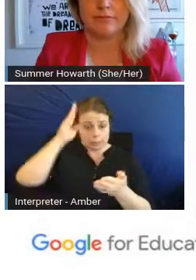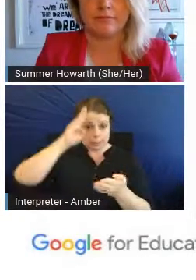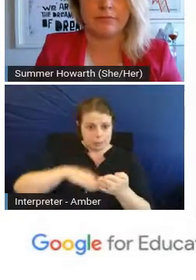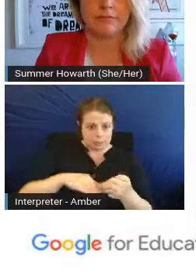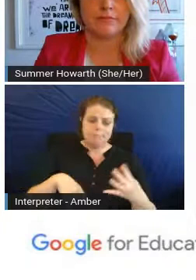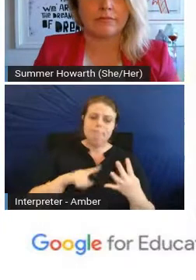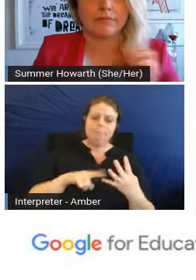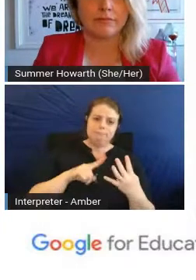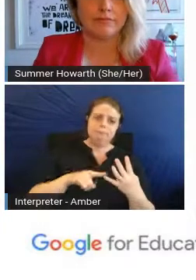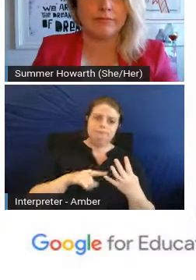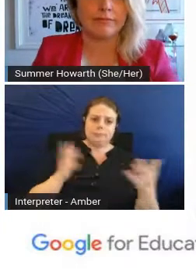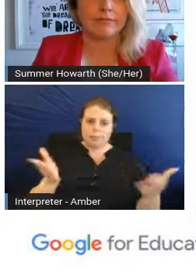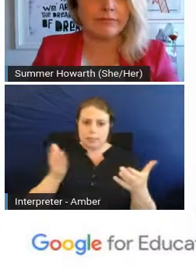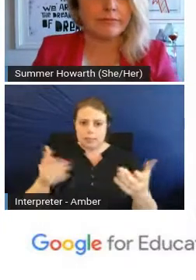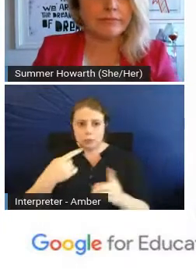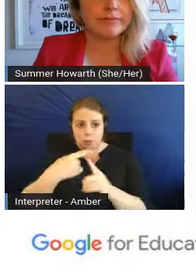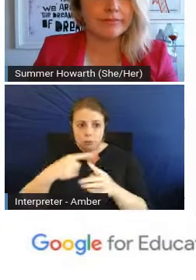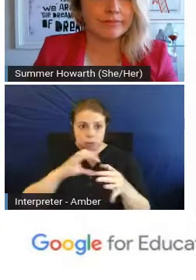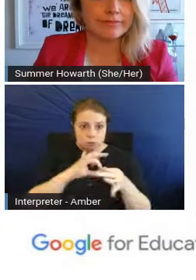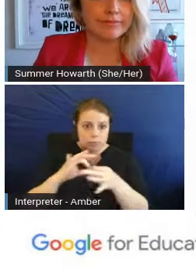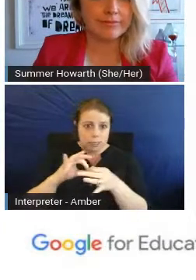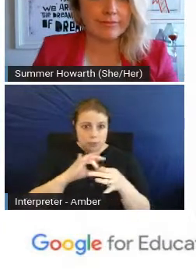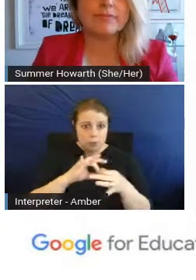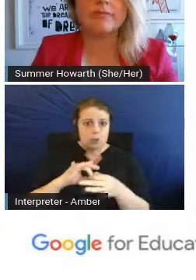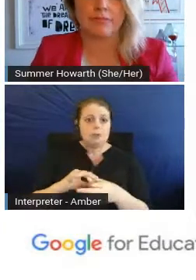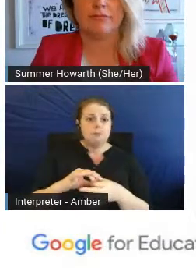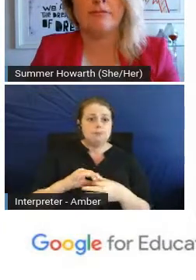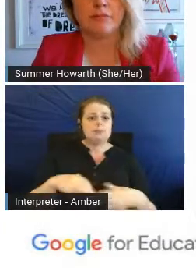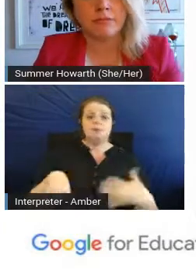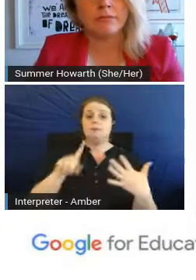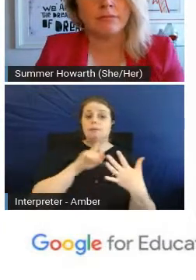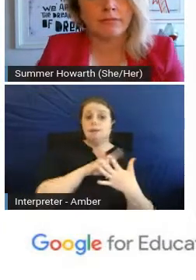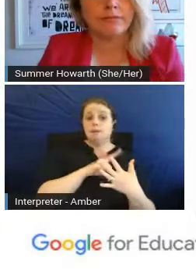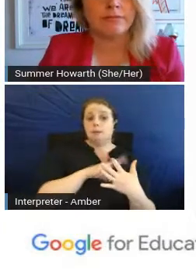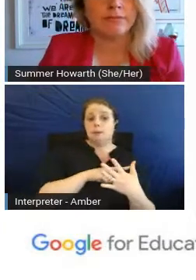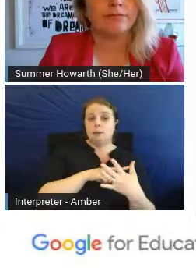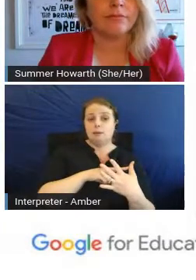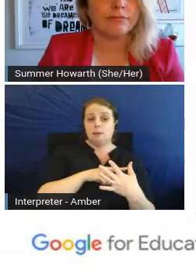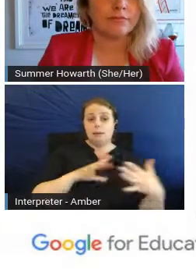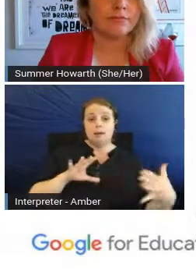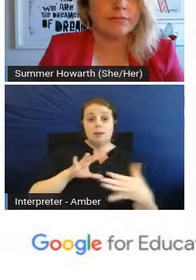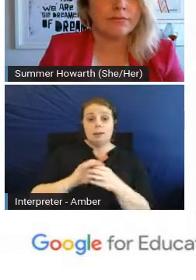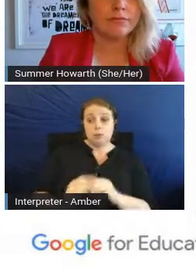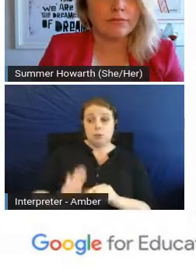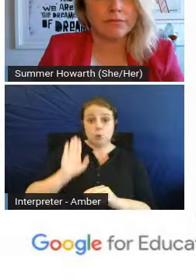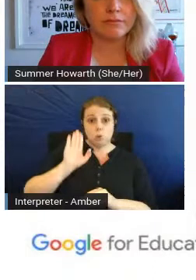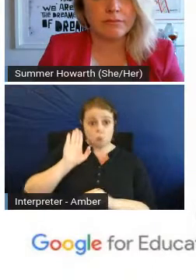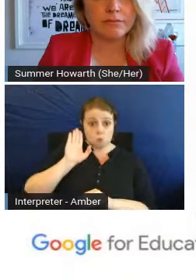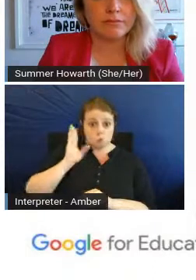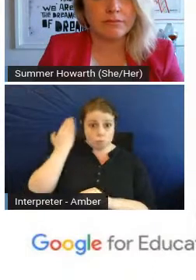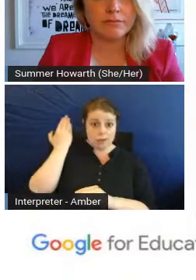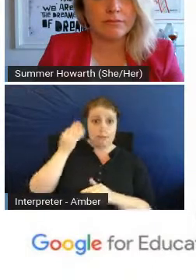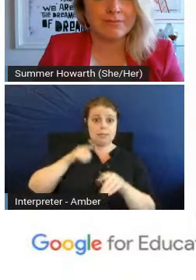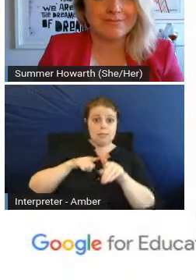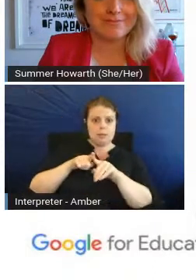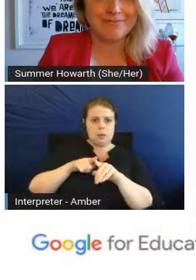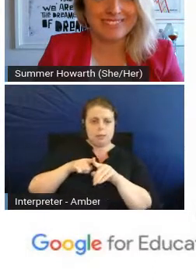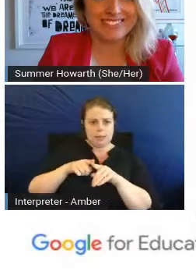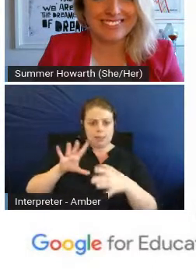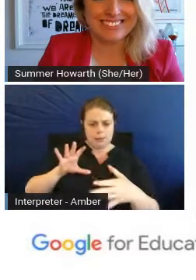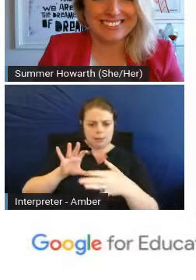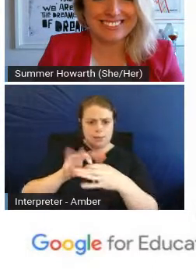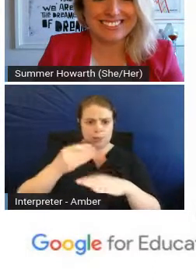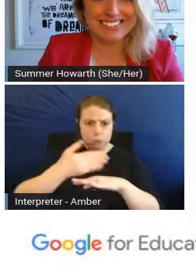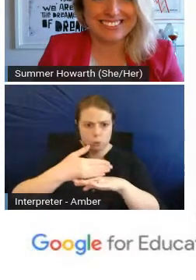that. Reactivate previous learning and connect to new learning. So in terms of things like Rosenshine's principles, which we mentioned in the